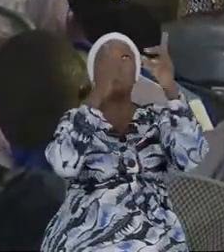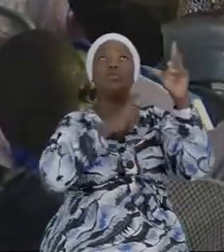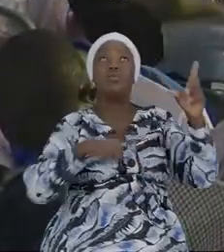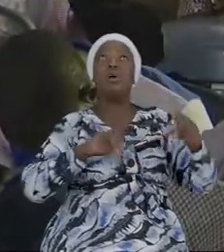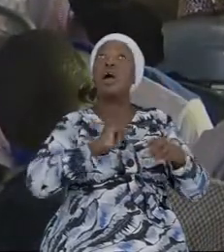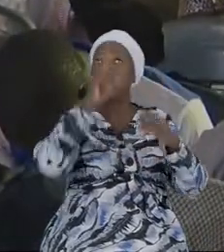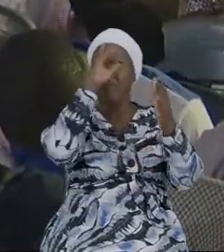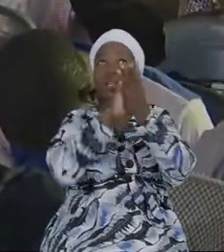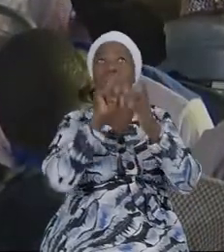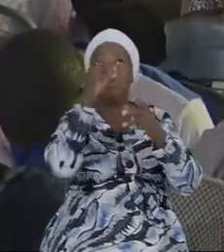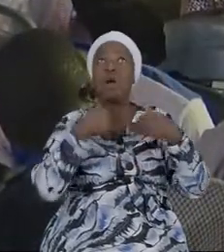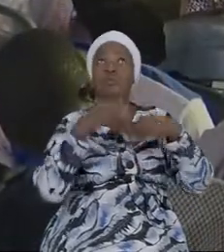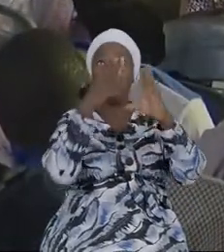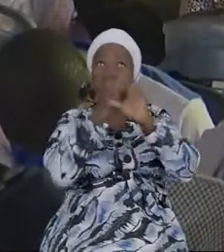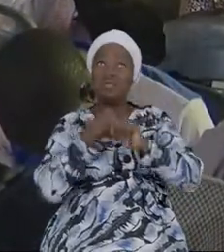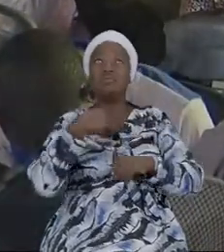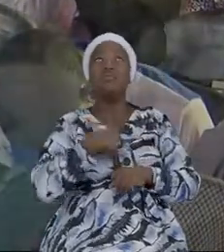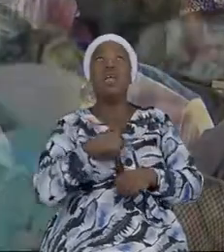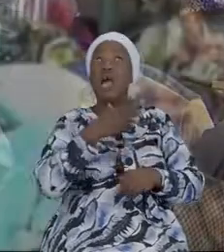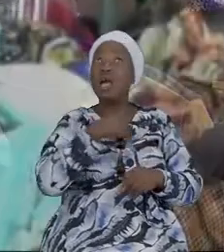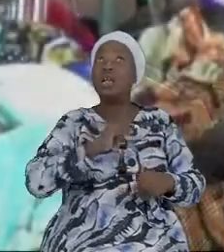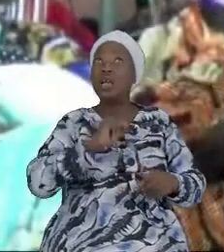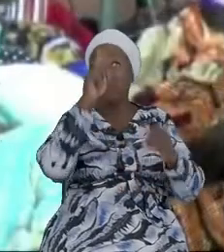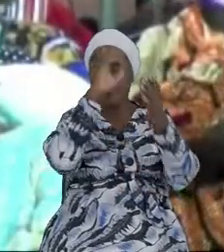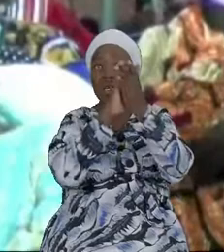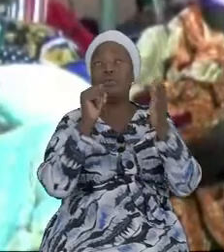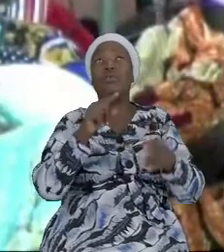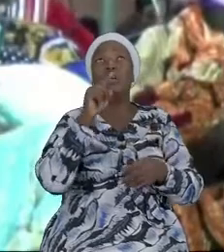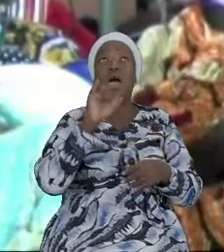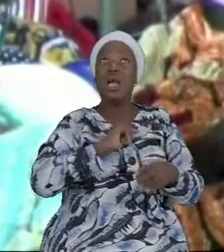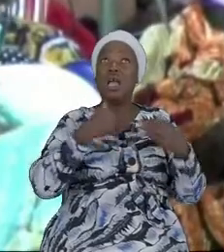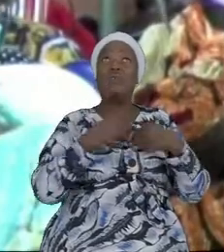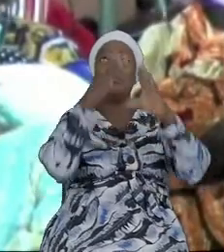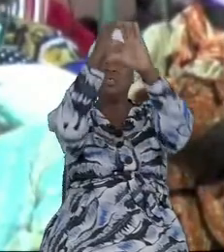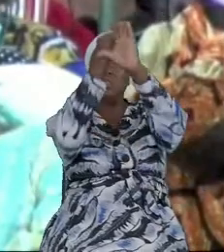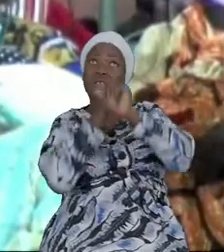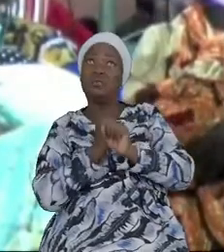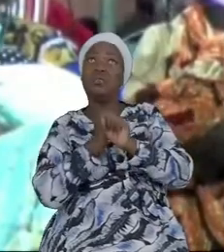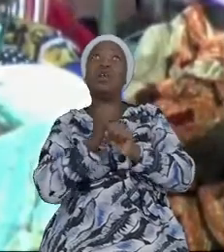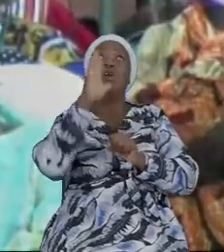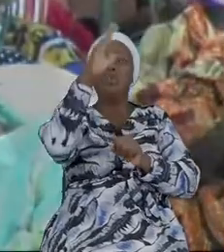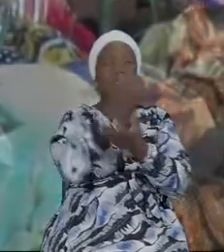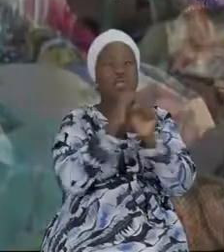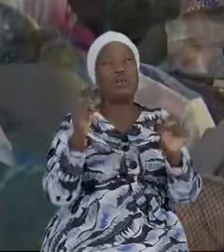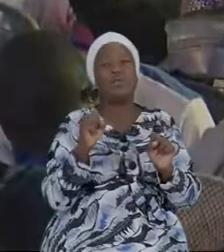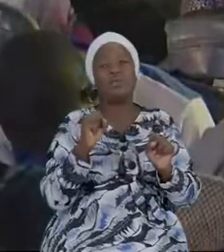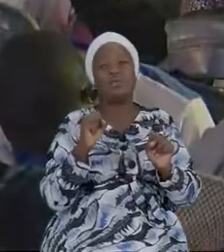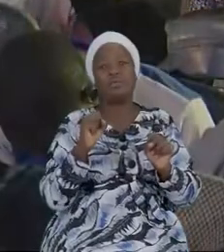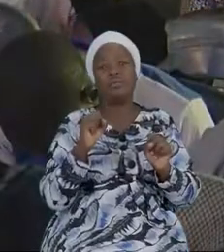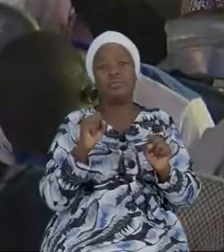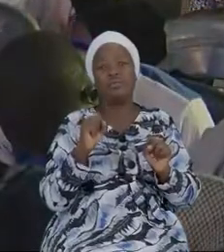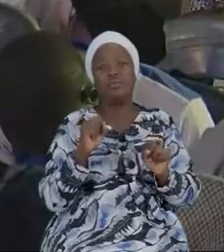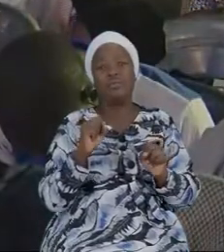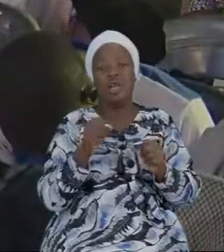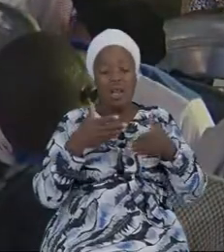believe you have received me. And I believe I've received your salvation. Let